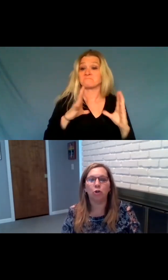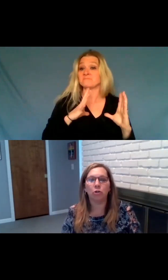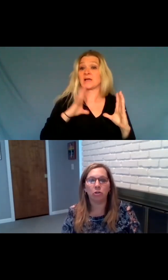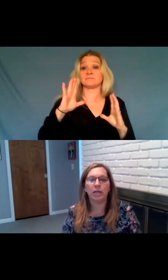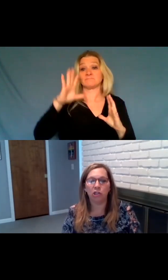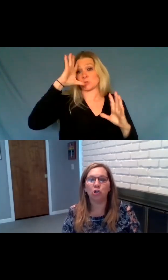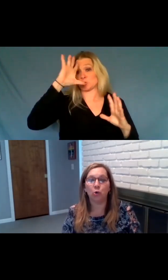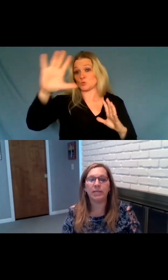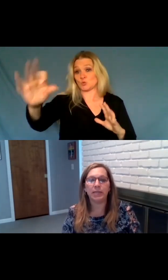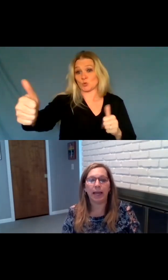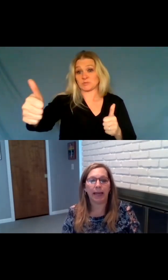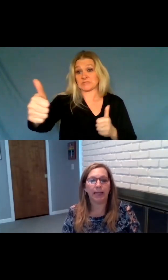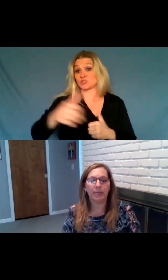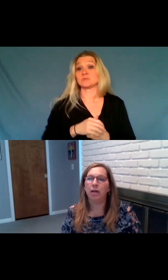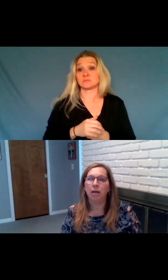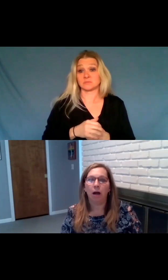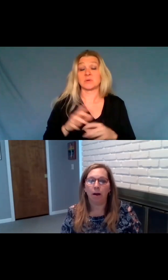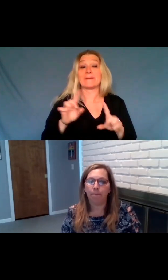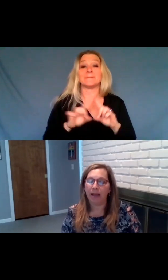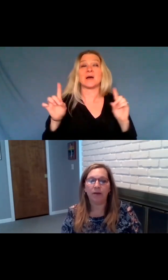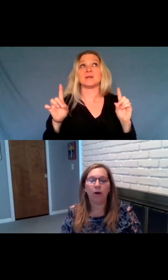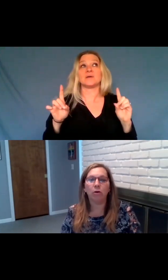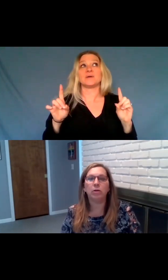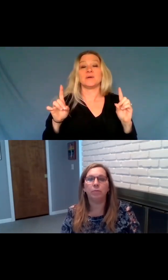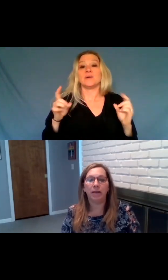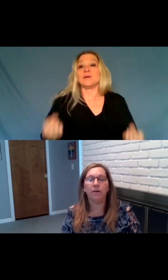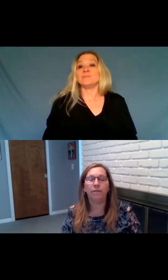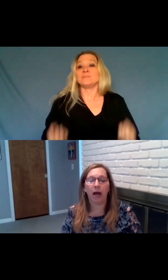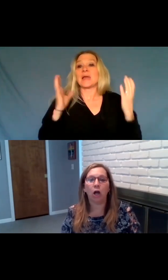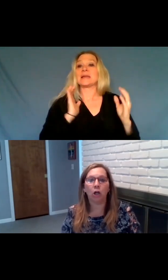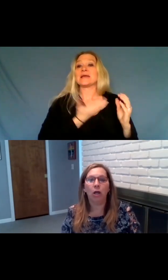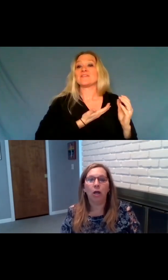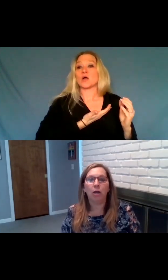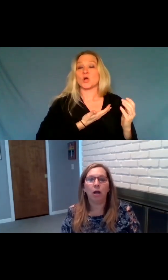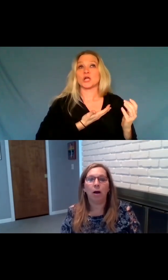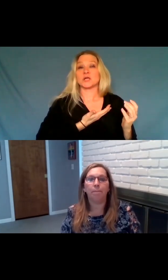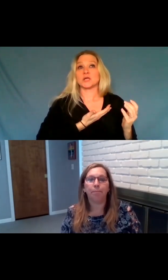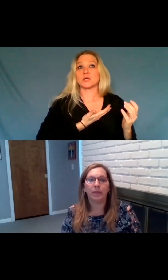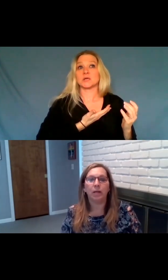to. That's your choice. And many of our